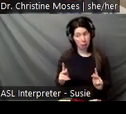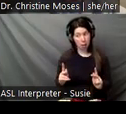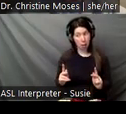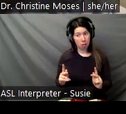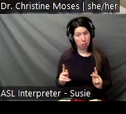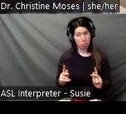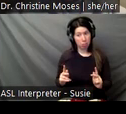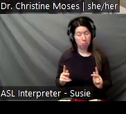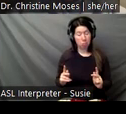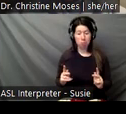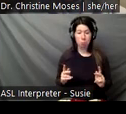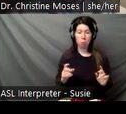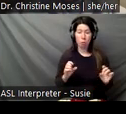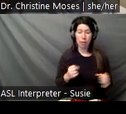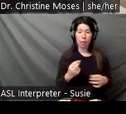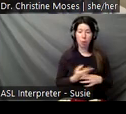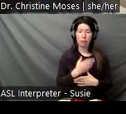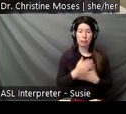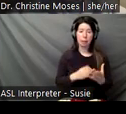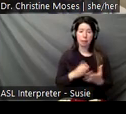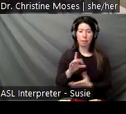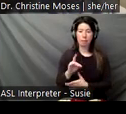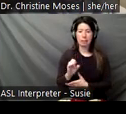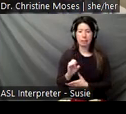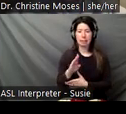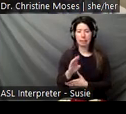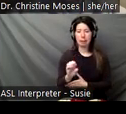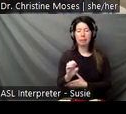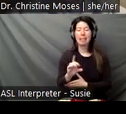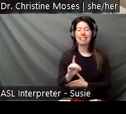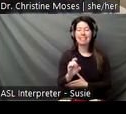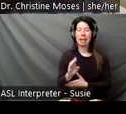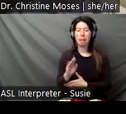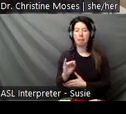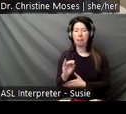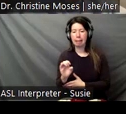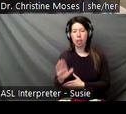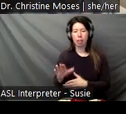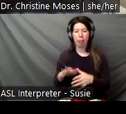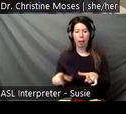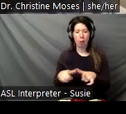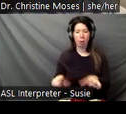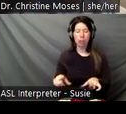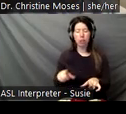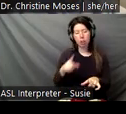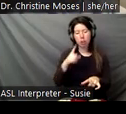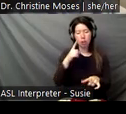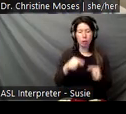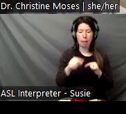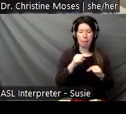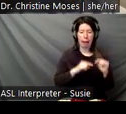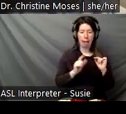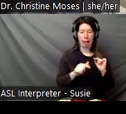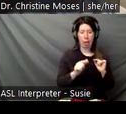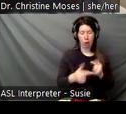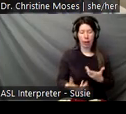we can use some of Debbie's language to come back for our next review to include the community input portion of